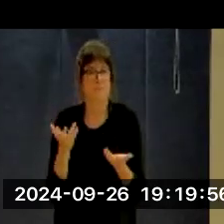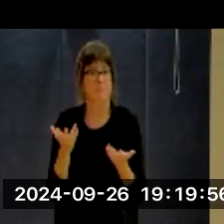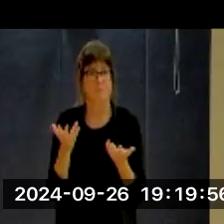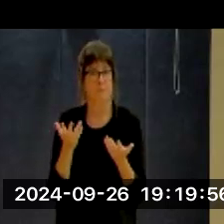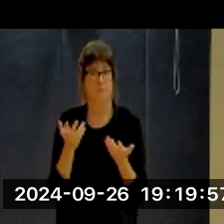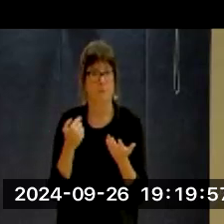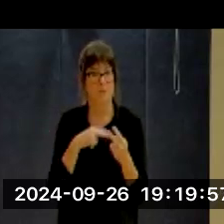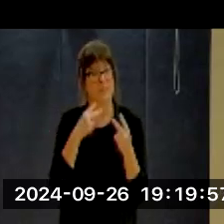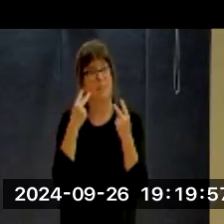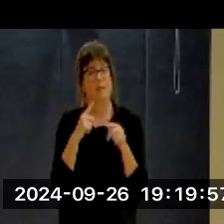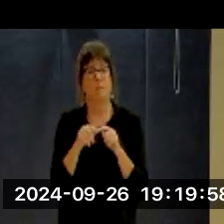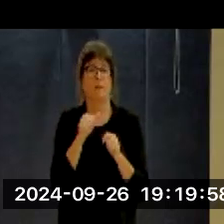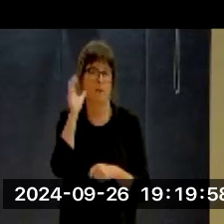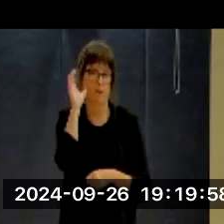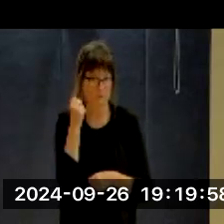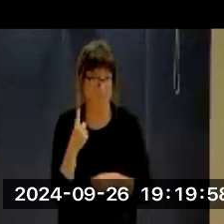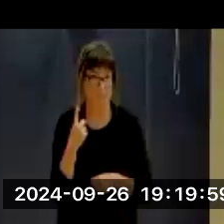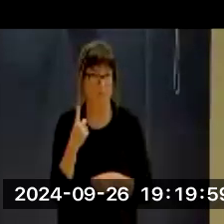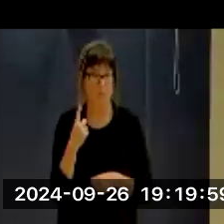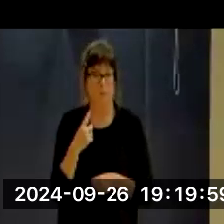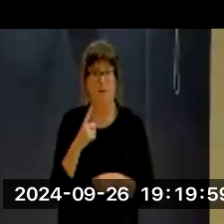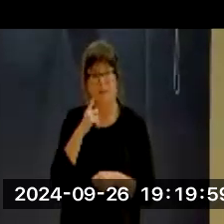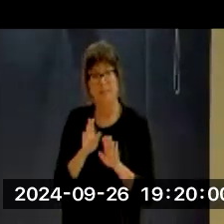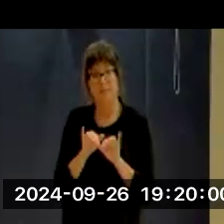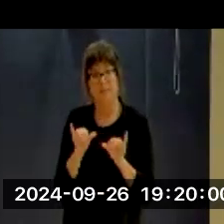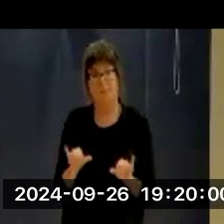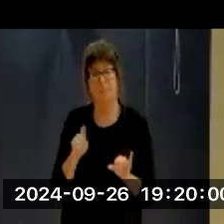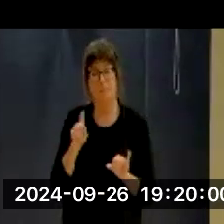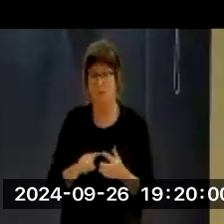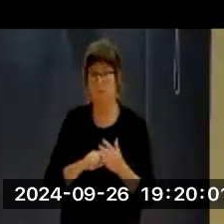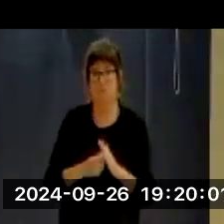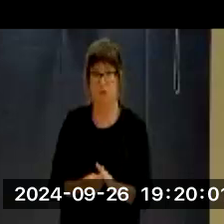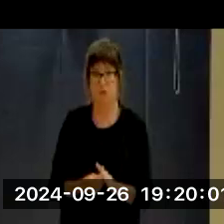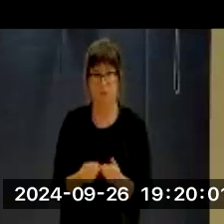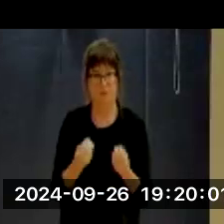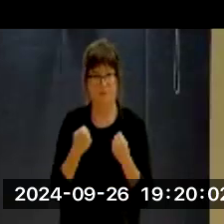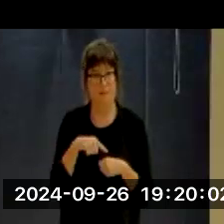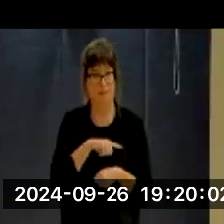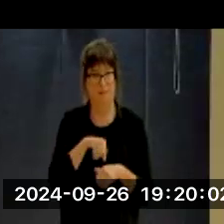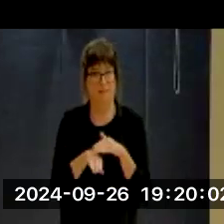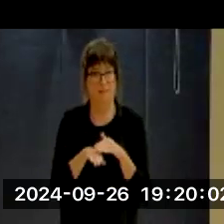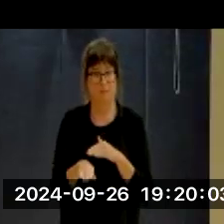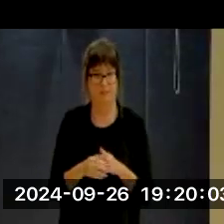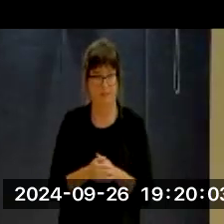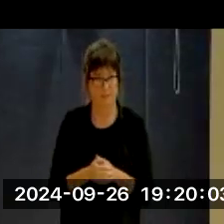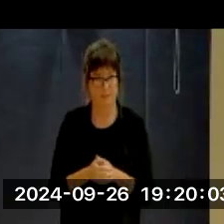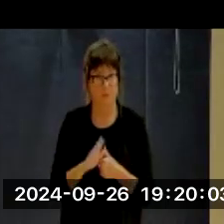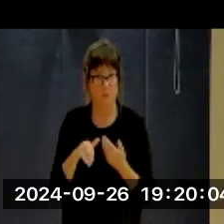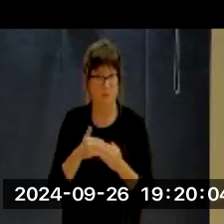not heard. I think the systems need to start with giving us accessibility. All of the